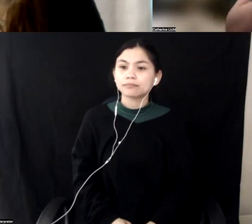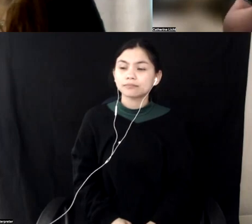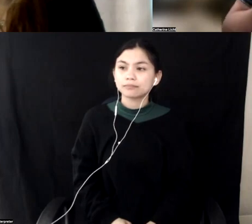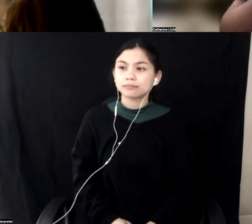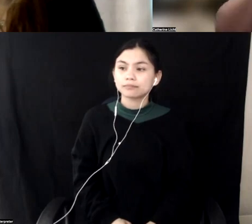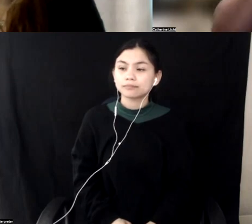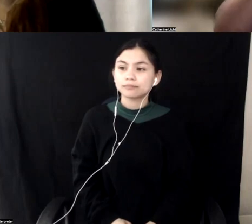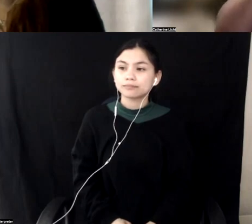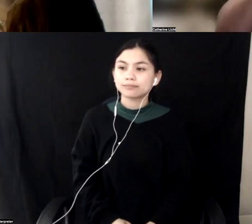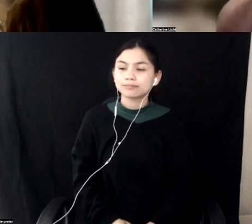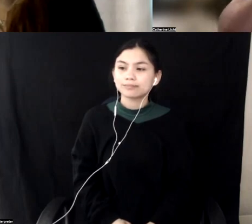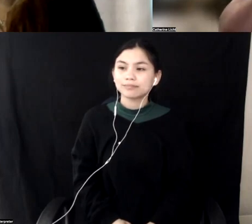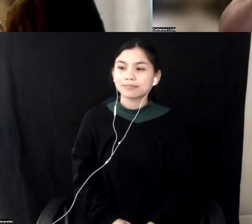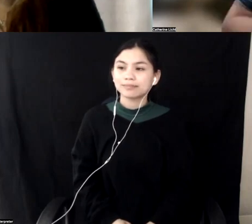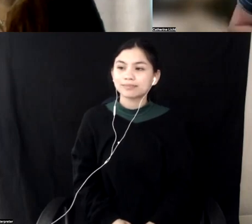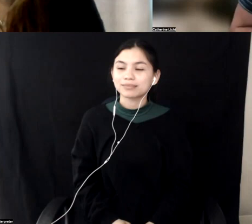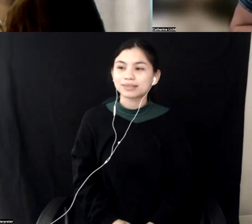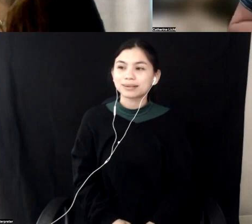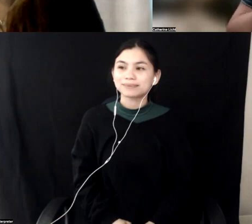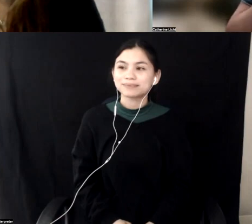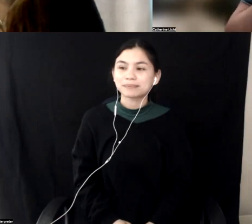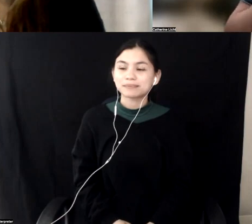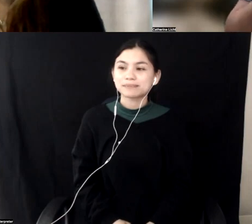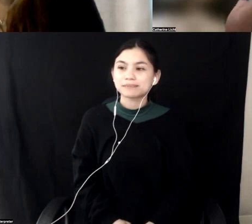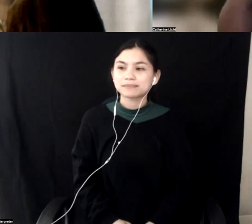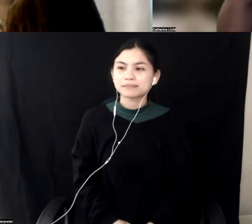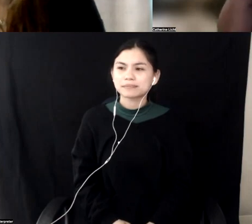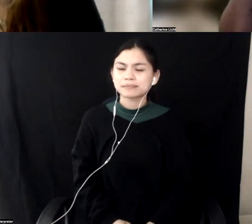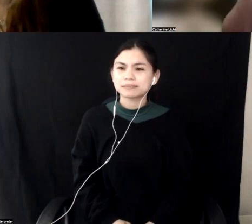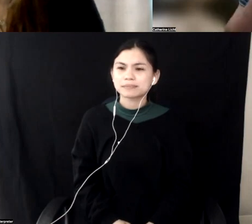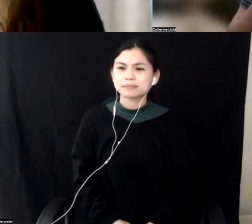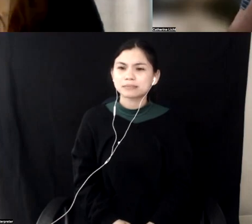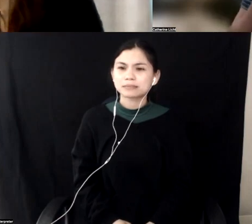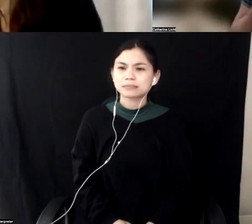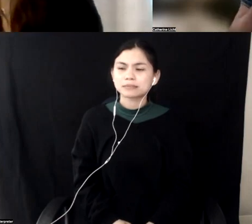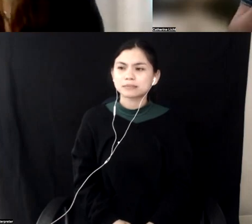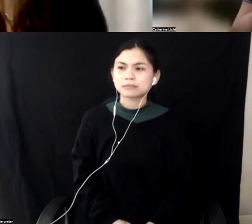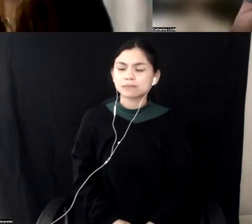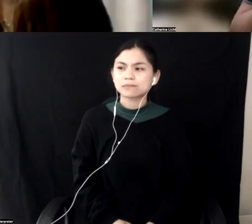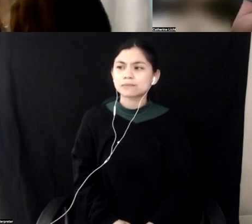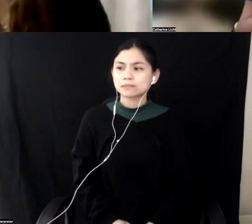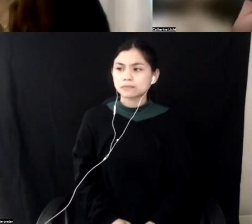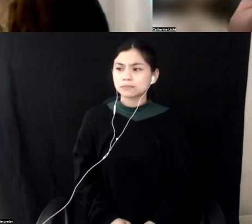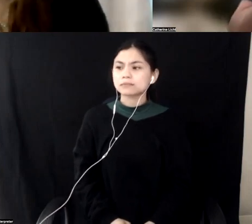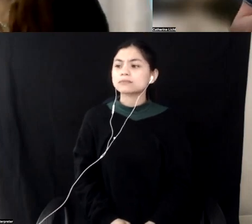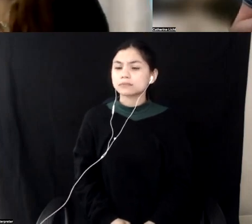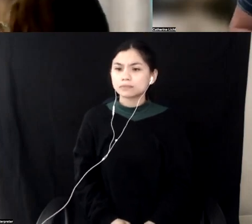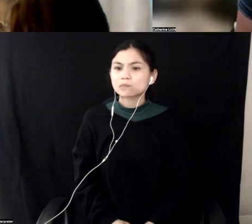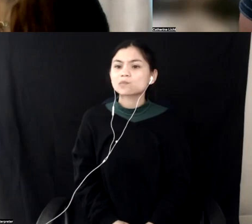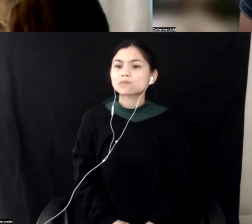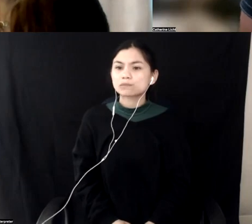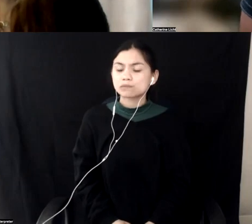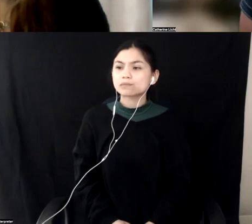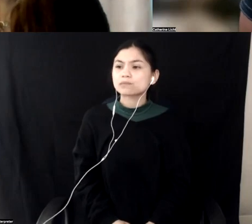Thank you for hosting this webinar. So that's a wrap, Oh. unless anyone has another question.